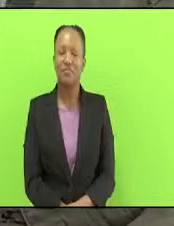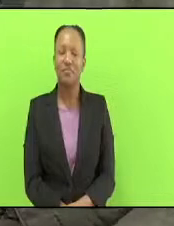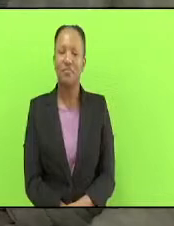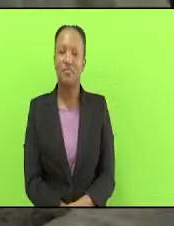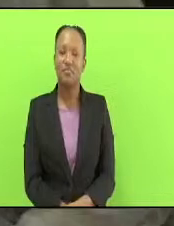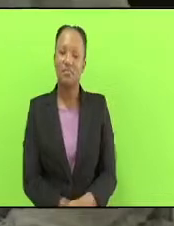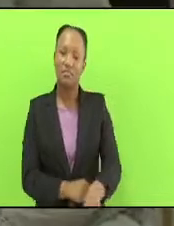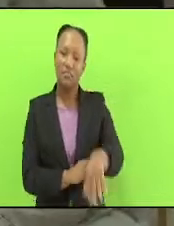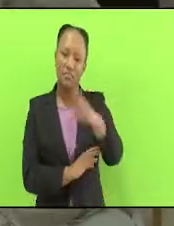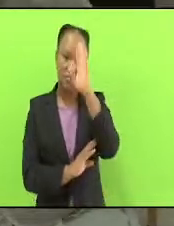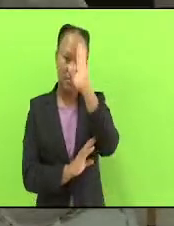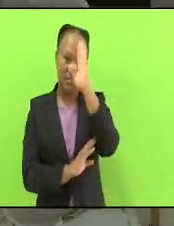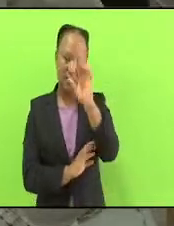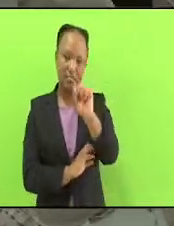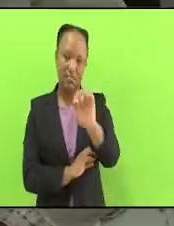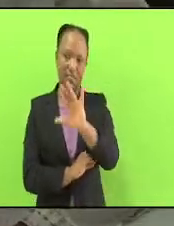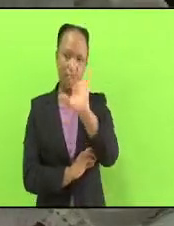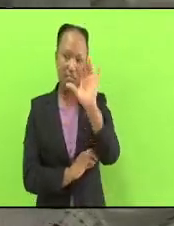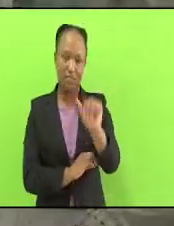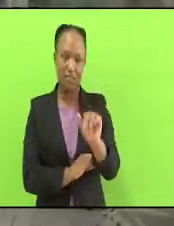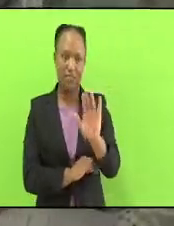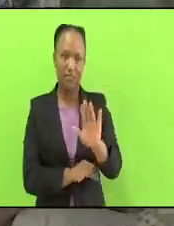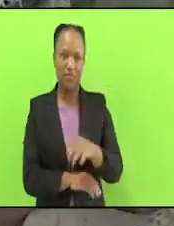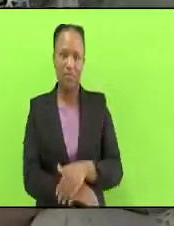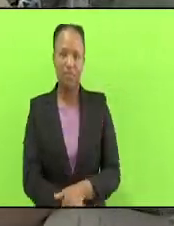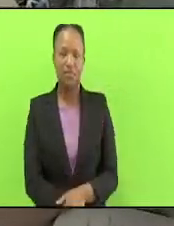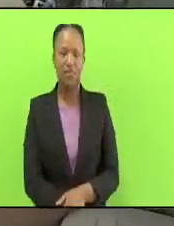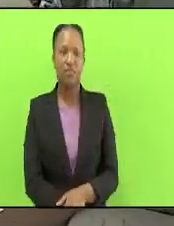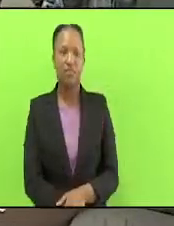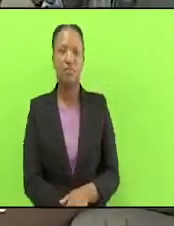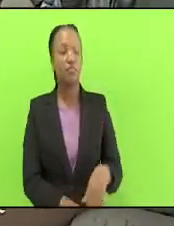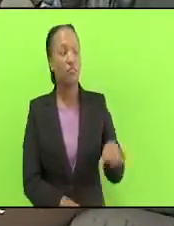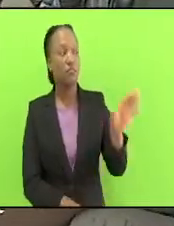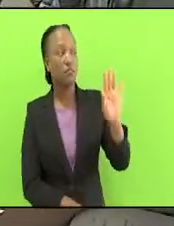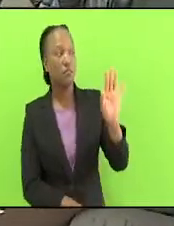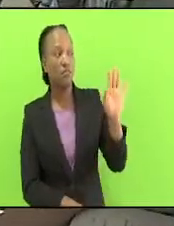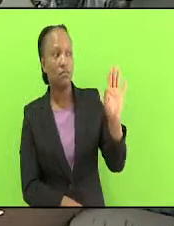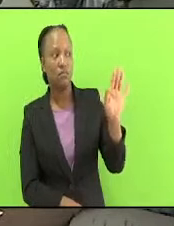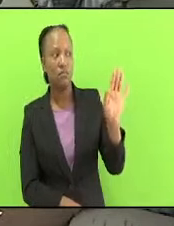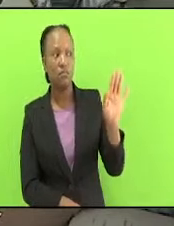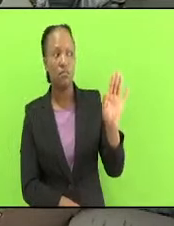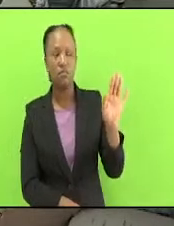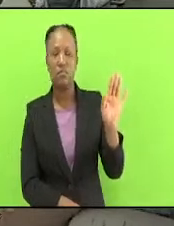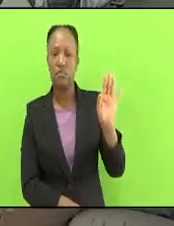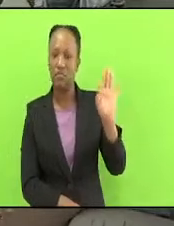Dumela Africa. Hey, Mren. Eta.